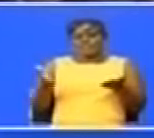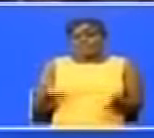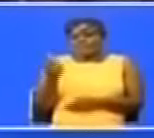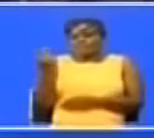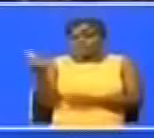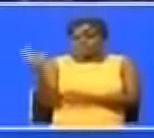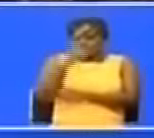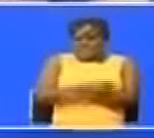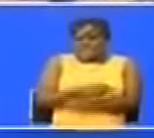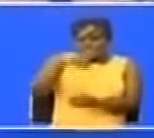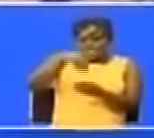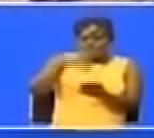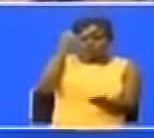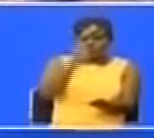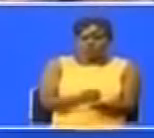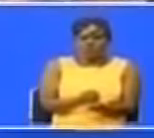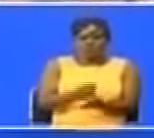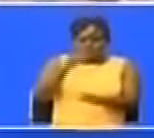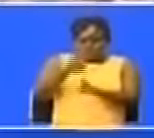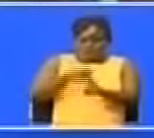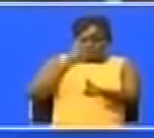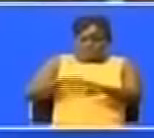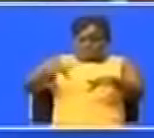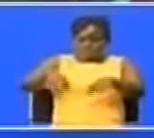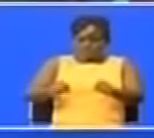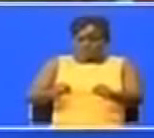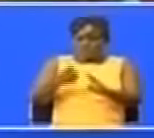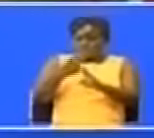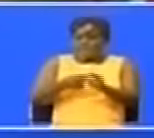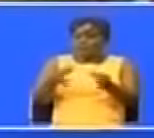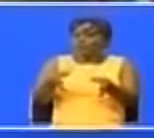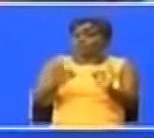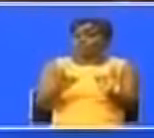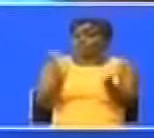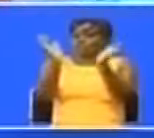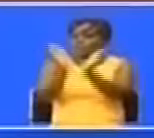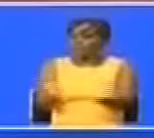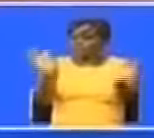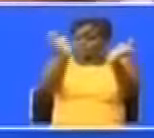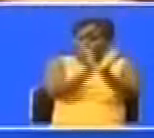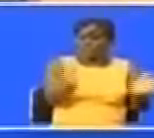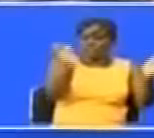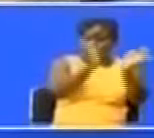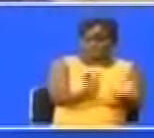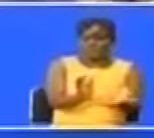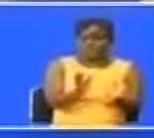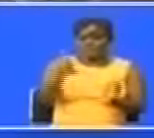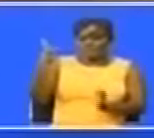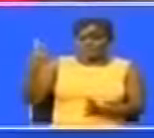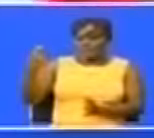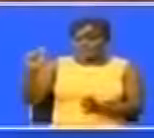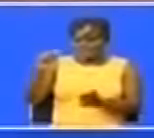few days in office. Since Magufuli took office, some officials have been jailed for lateness. The head of tax authority has